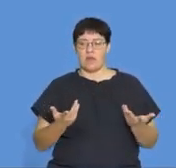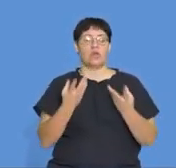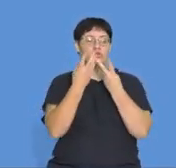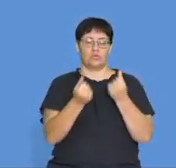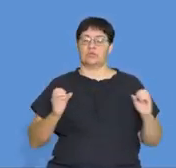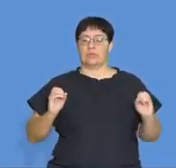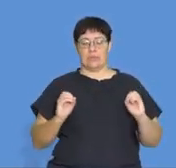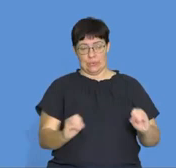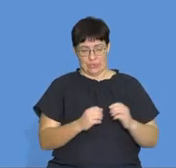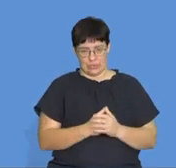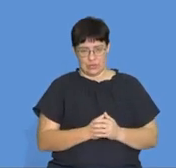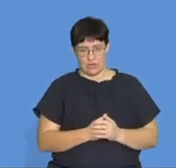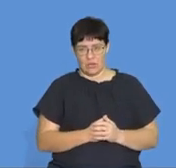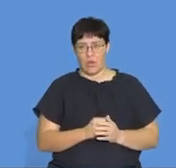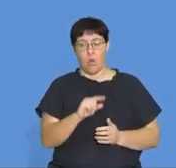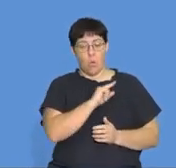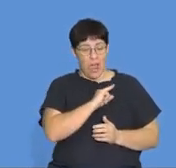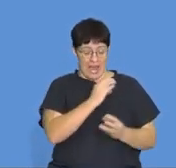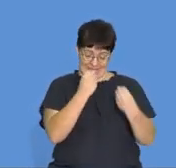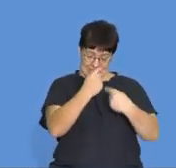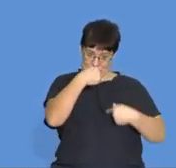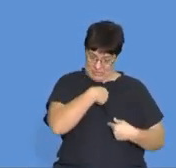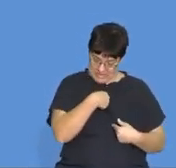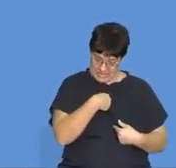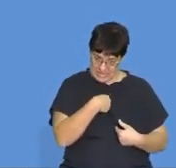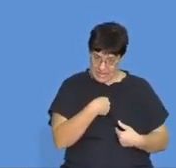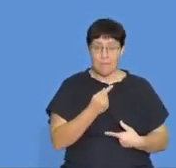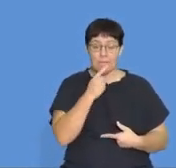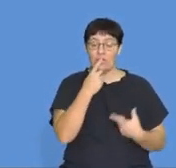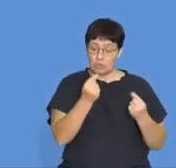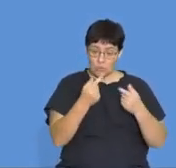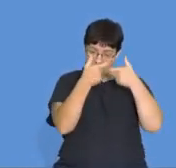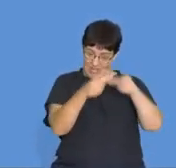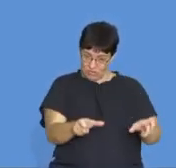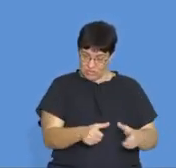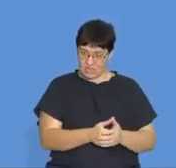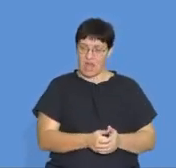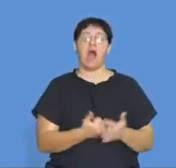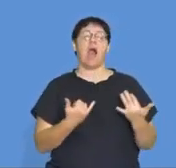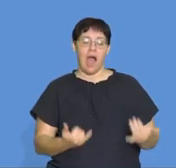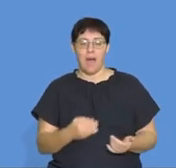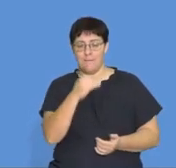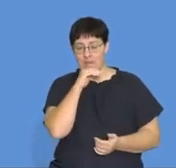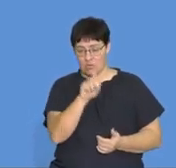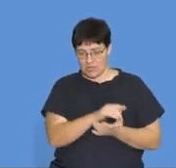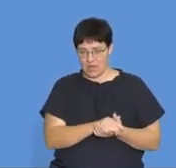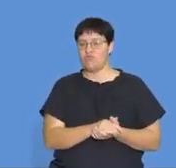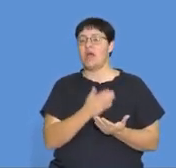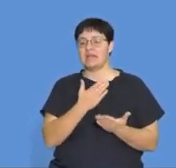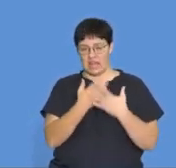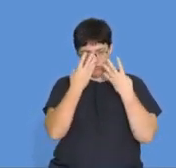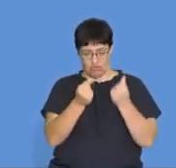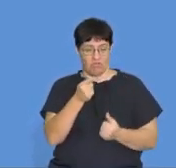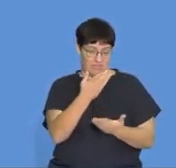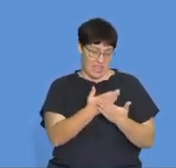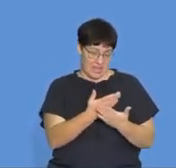solution. But because you were taught by me when we did the factorizations, it then means that you can then solve